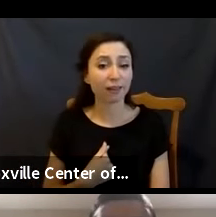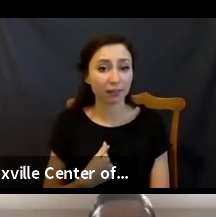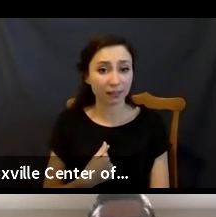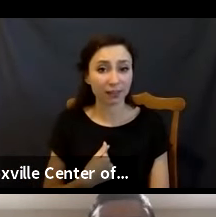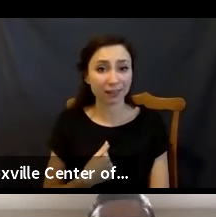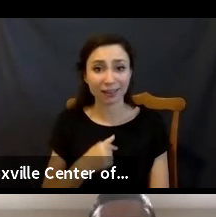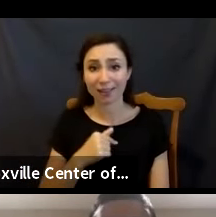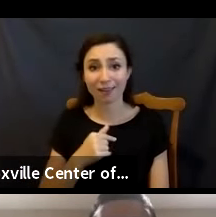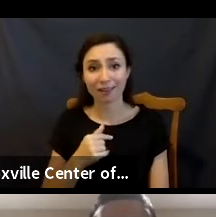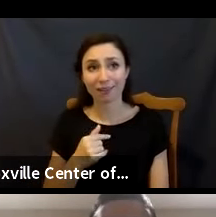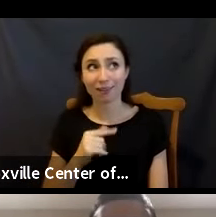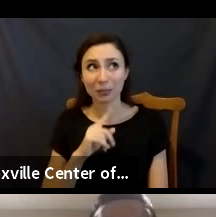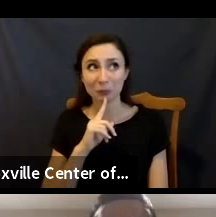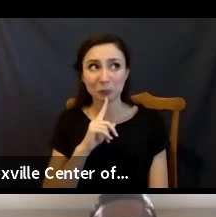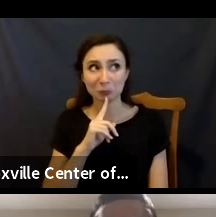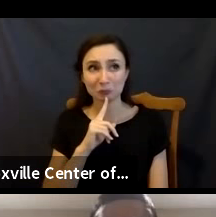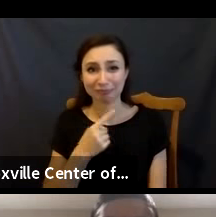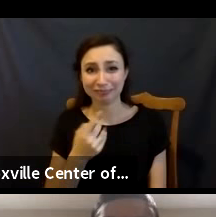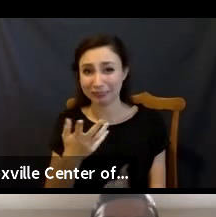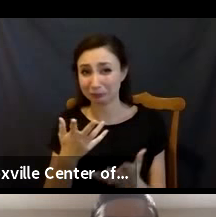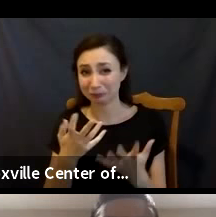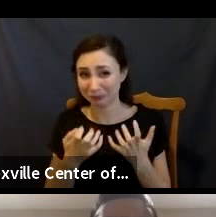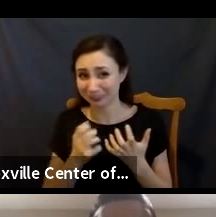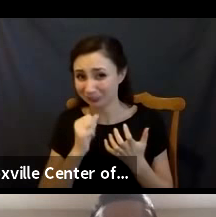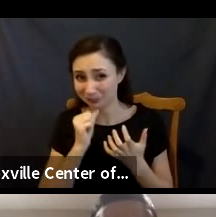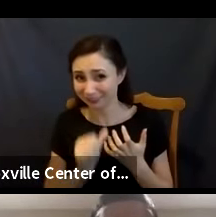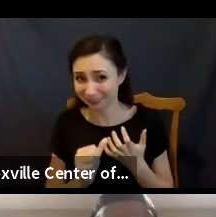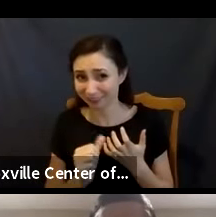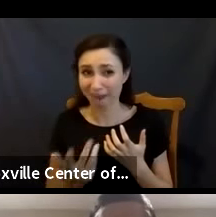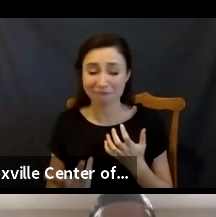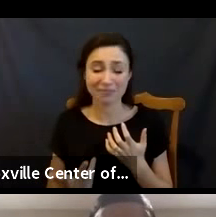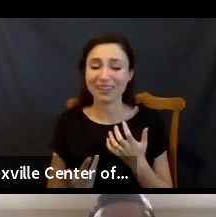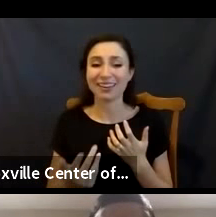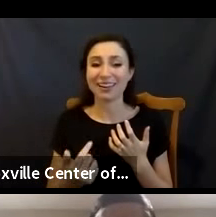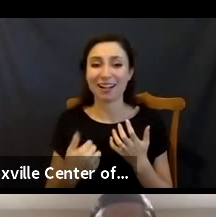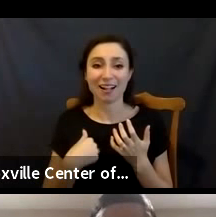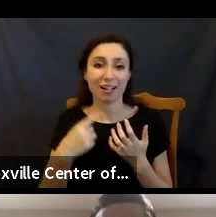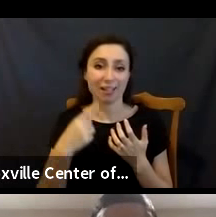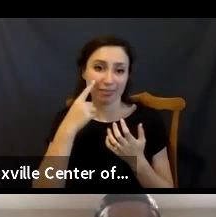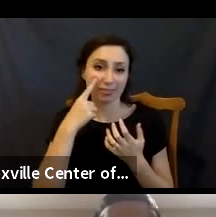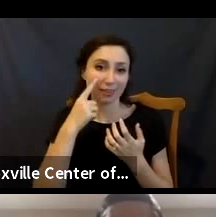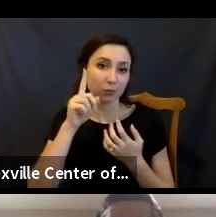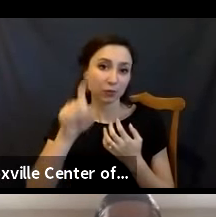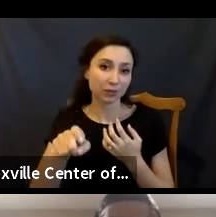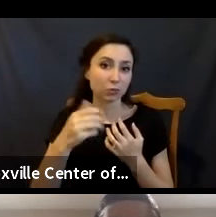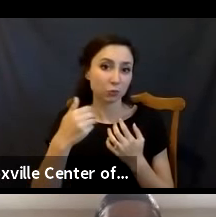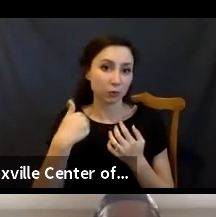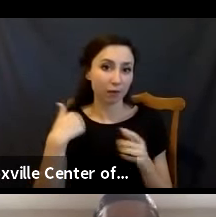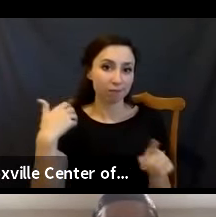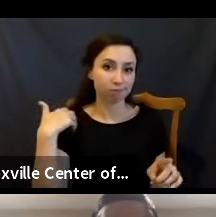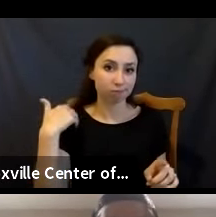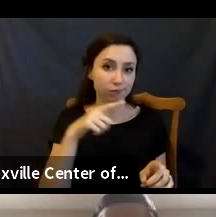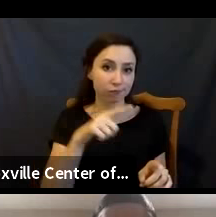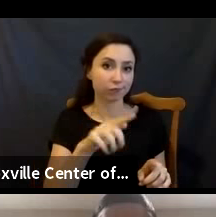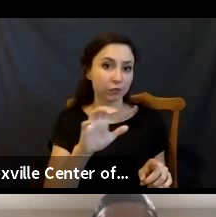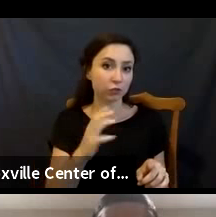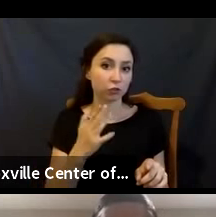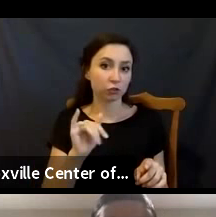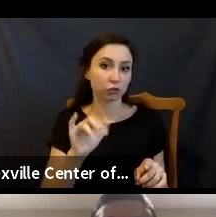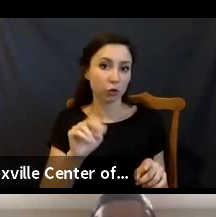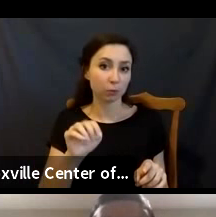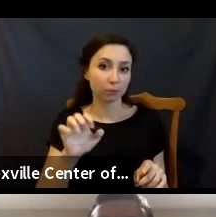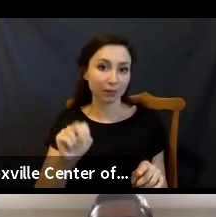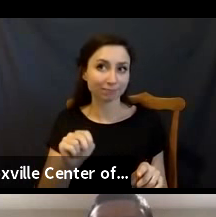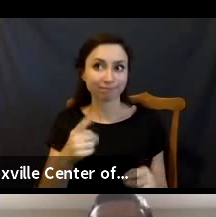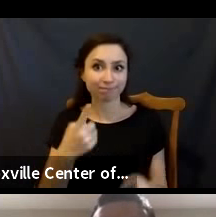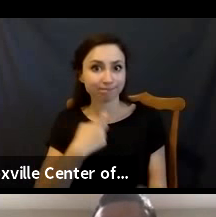really wish to, but I think we need to have the availability for, the chairman to ask questions about what we do. And if